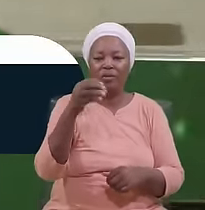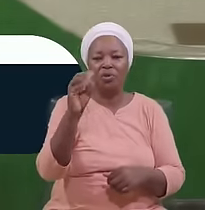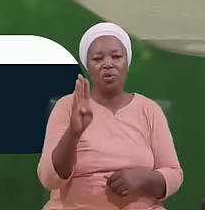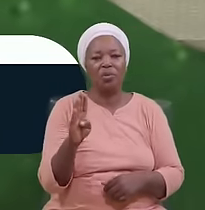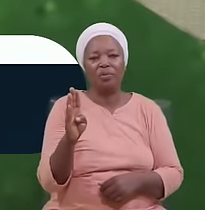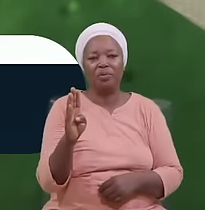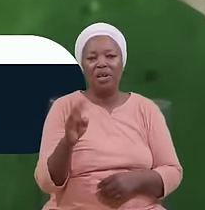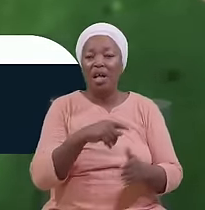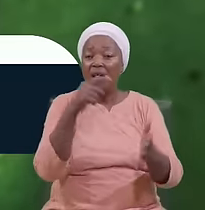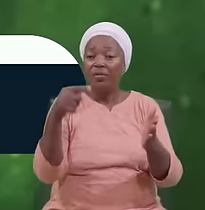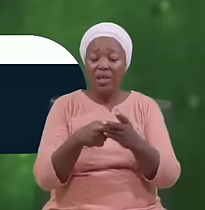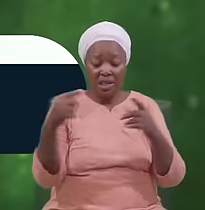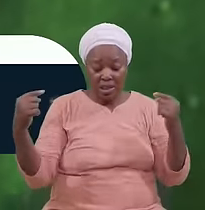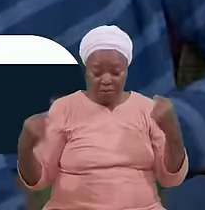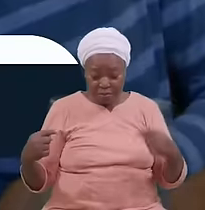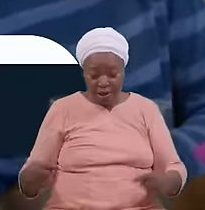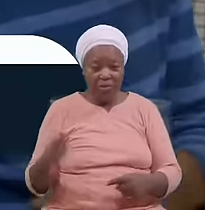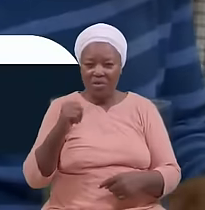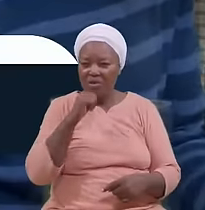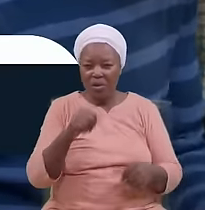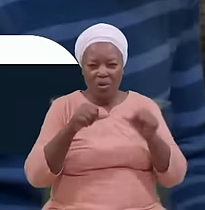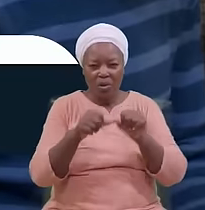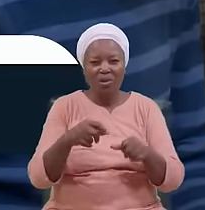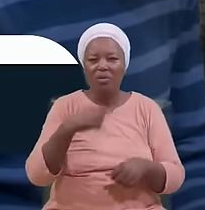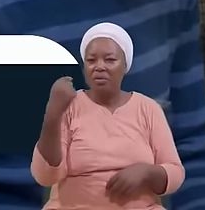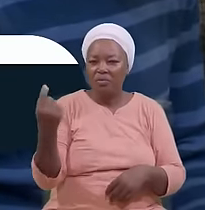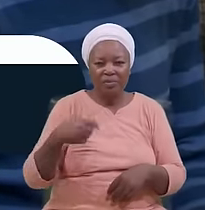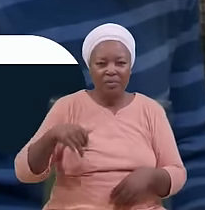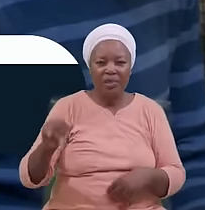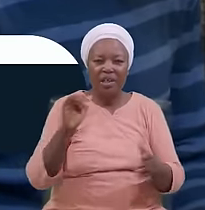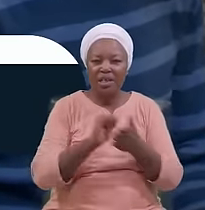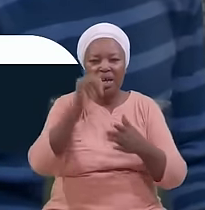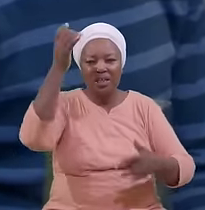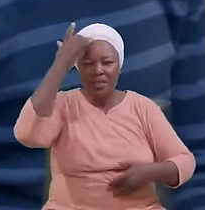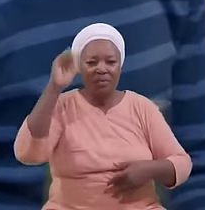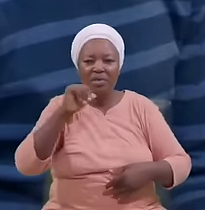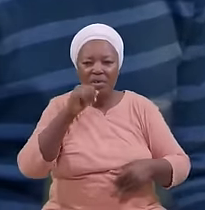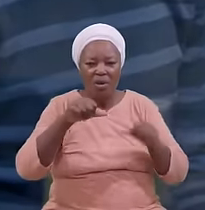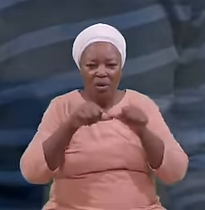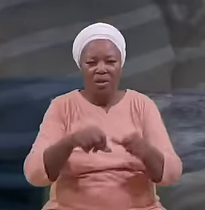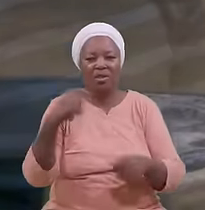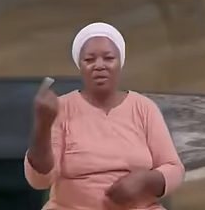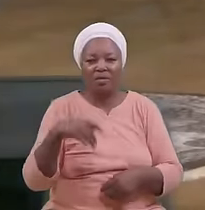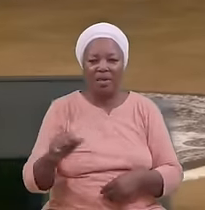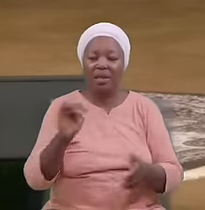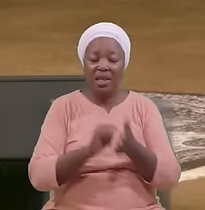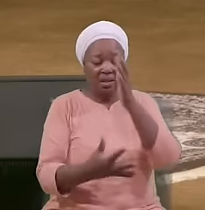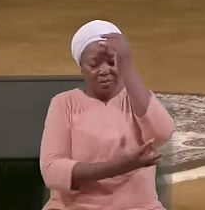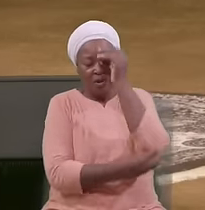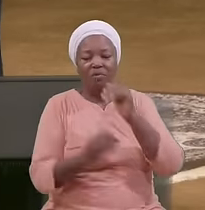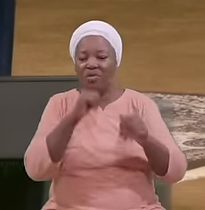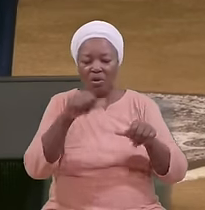pain will not continue forever. That sickness will not continue forever. That poverty will not